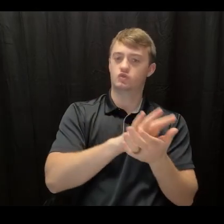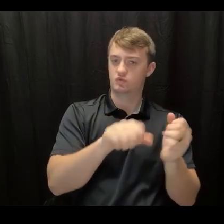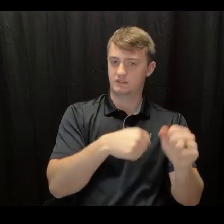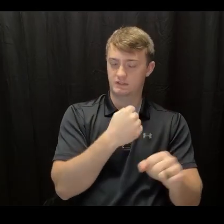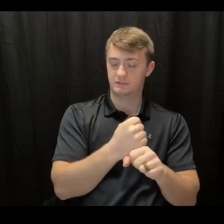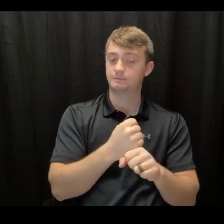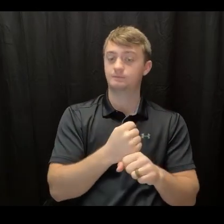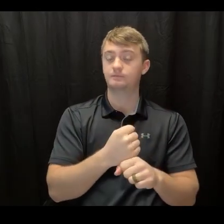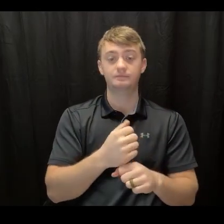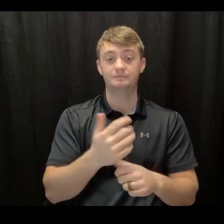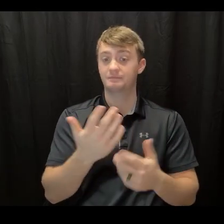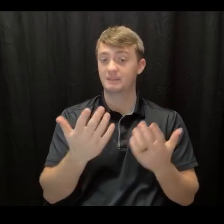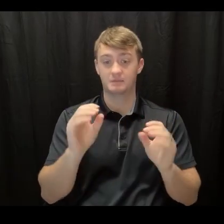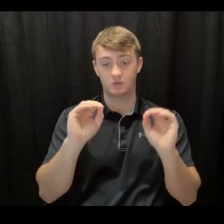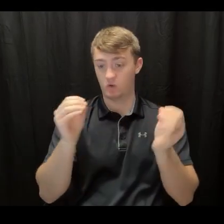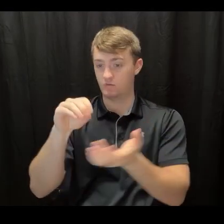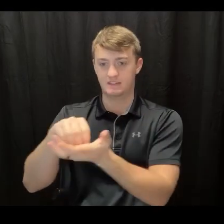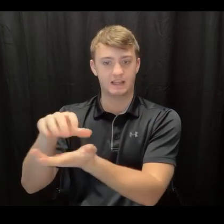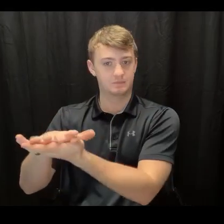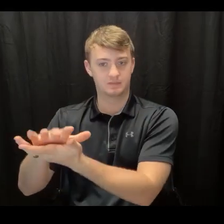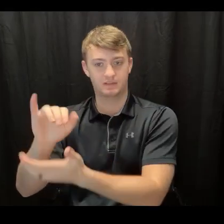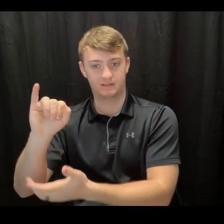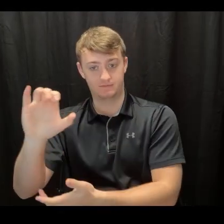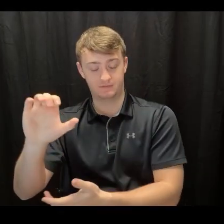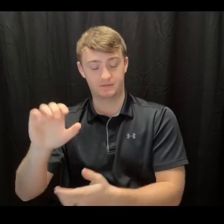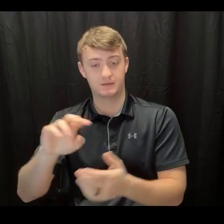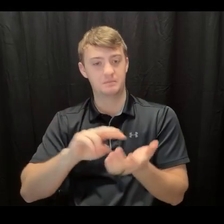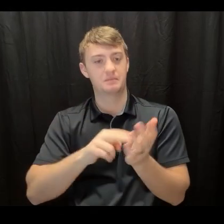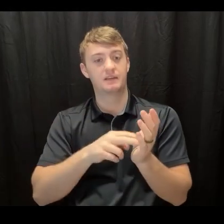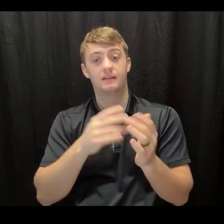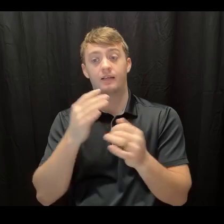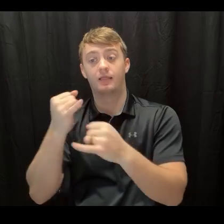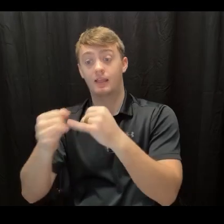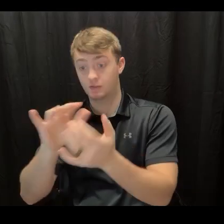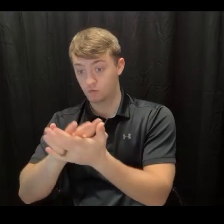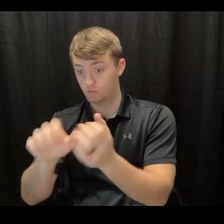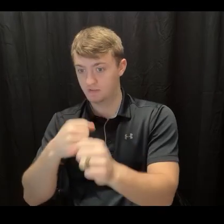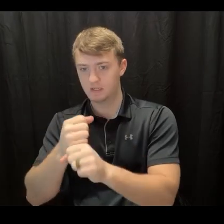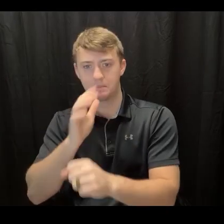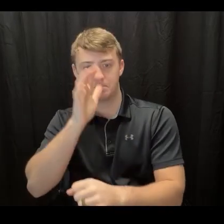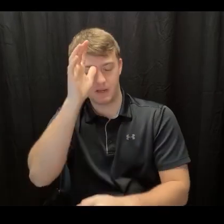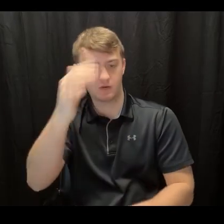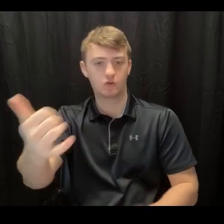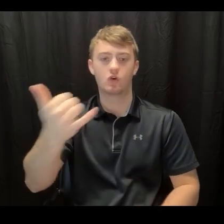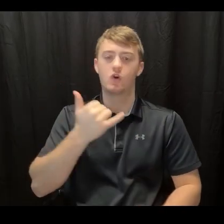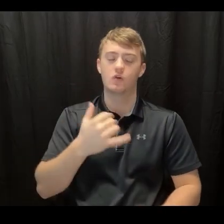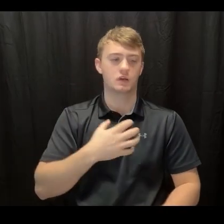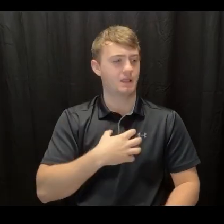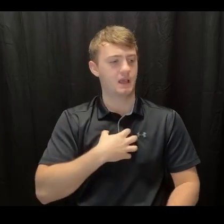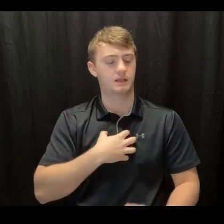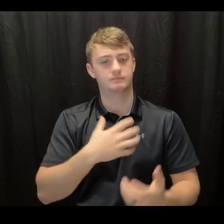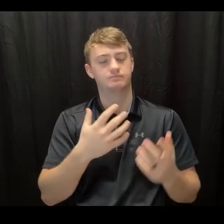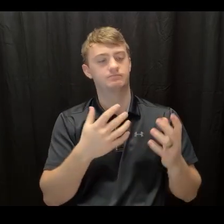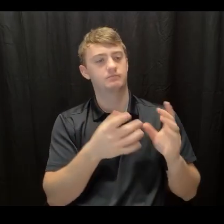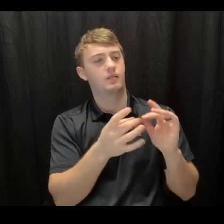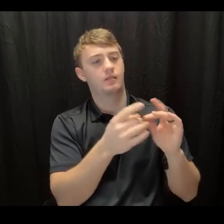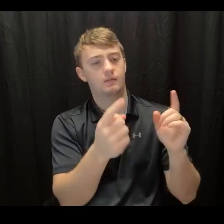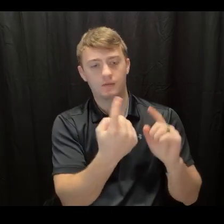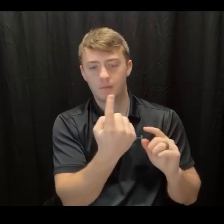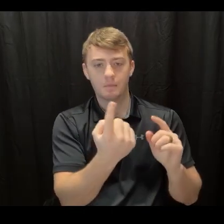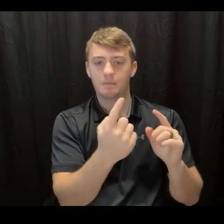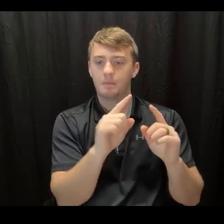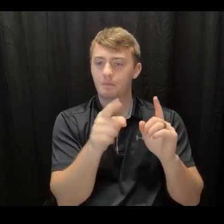and it wasn't documented in Infinite Campus. Then at the end of the school year, a parent calls and complains, says something